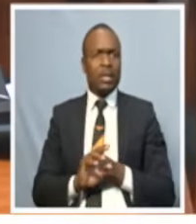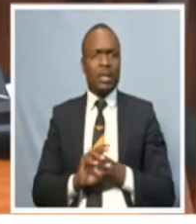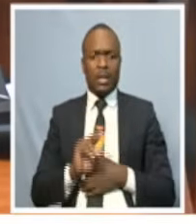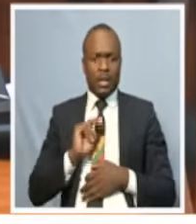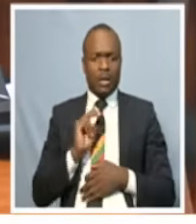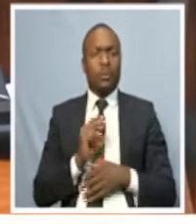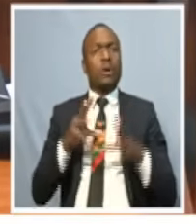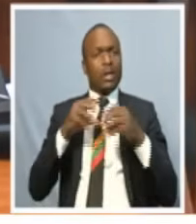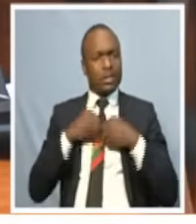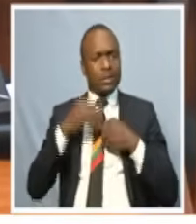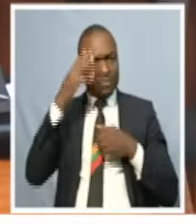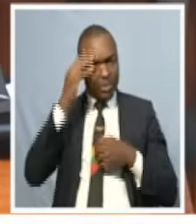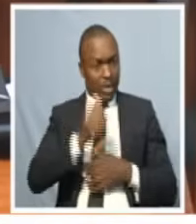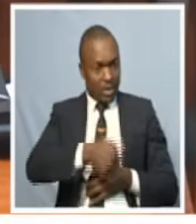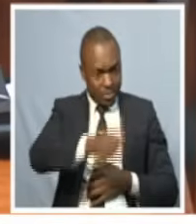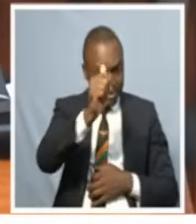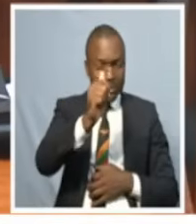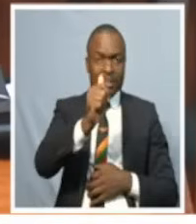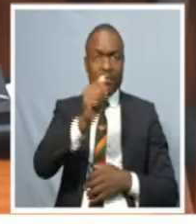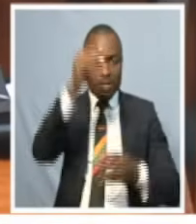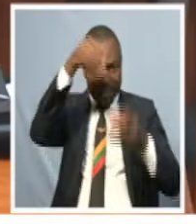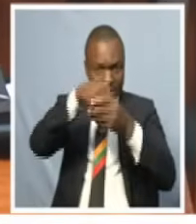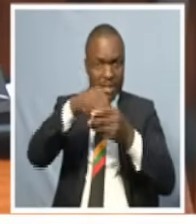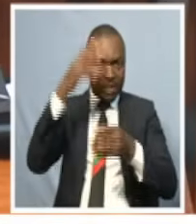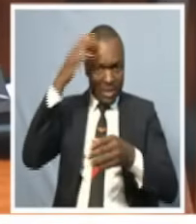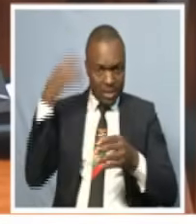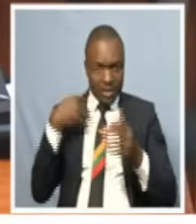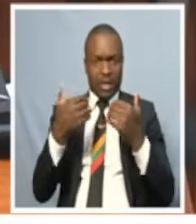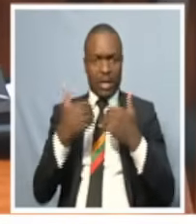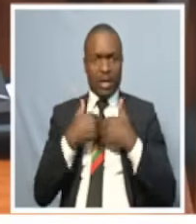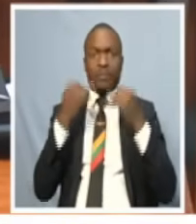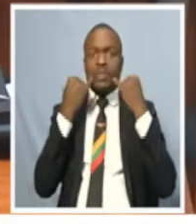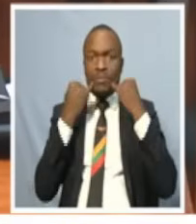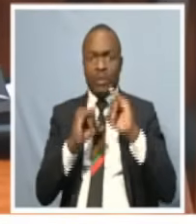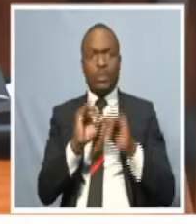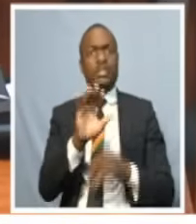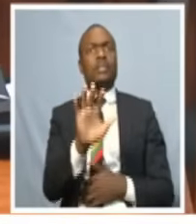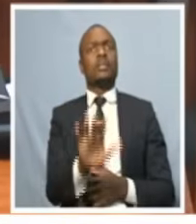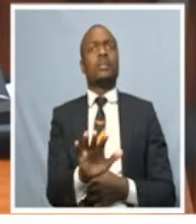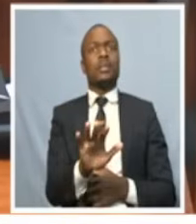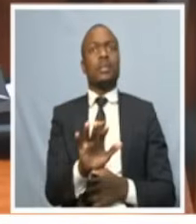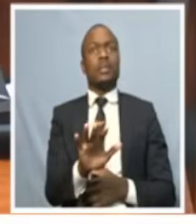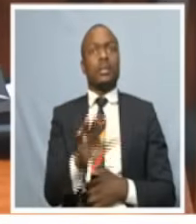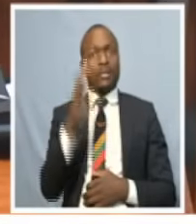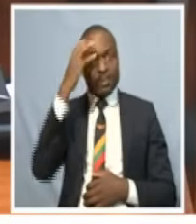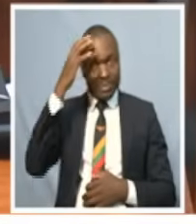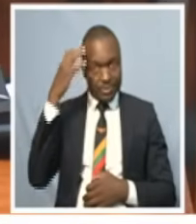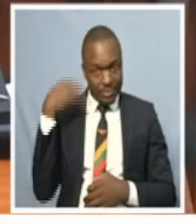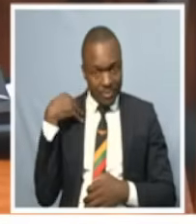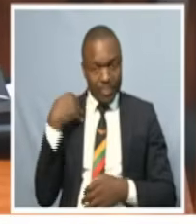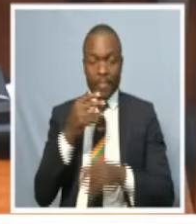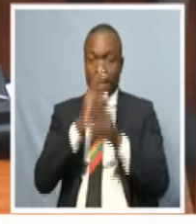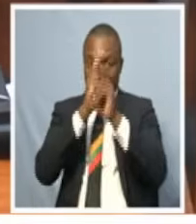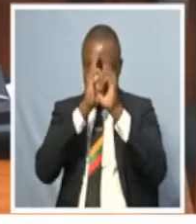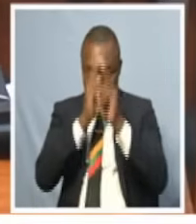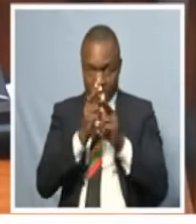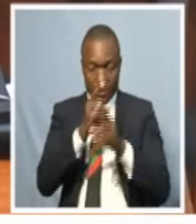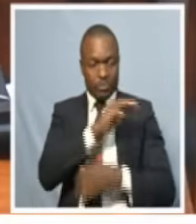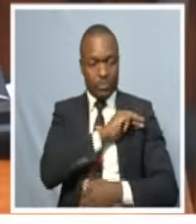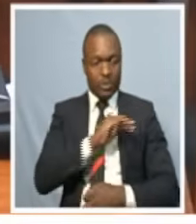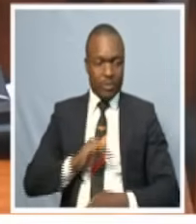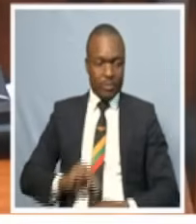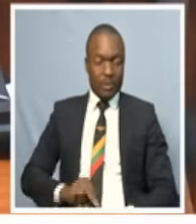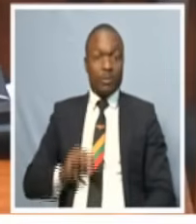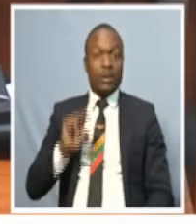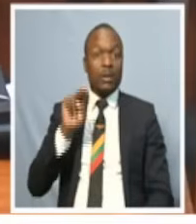the office. He has got all the records with him in the office. So the Honorable Member